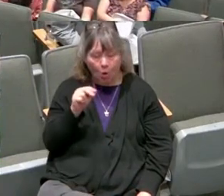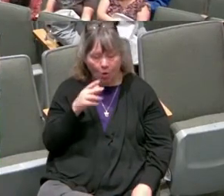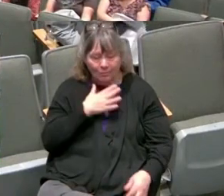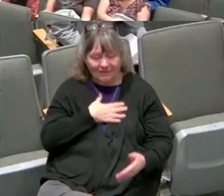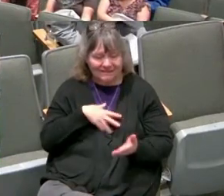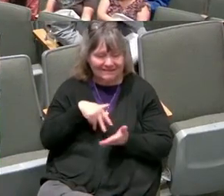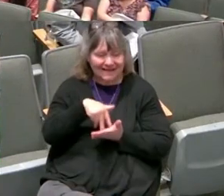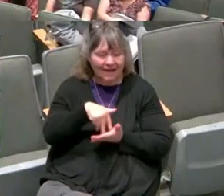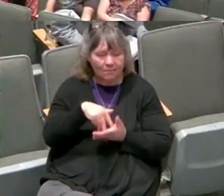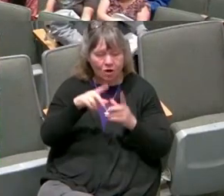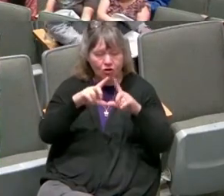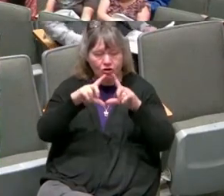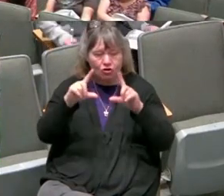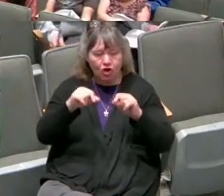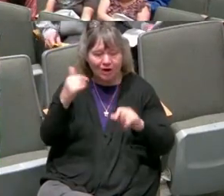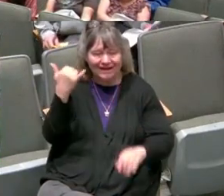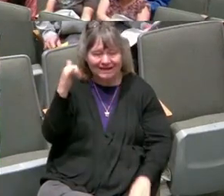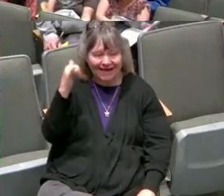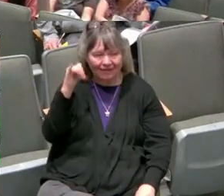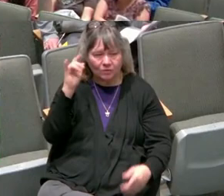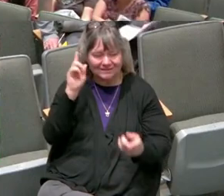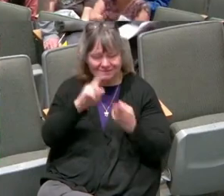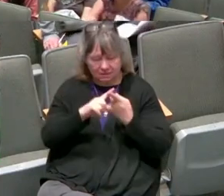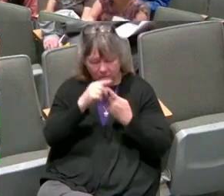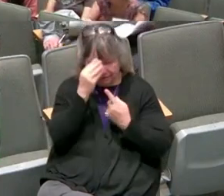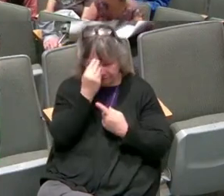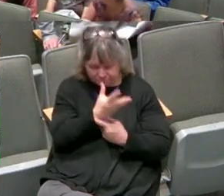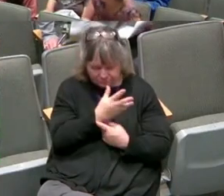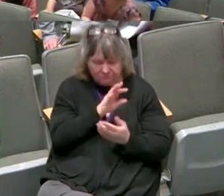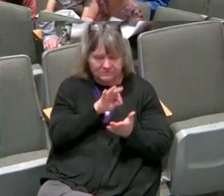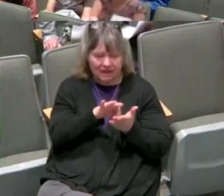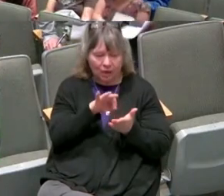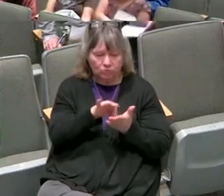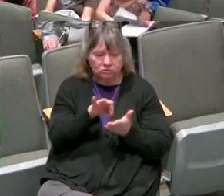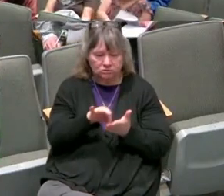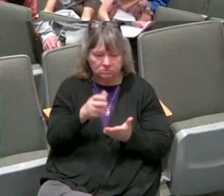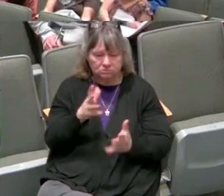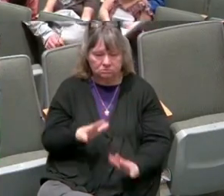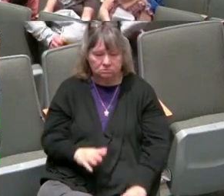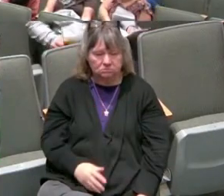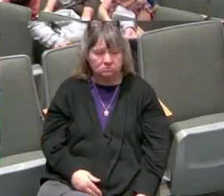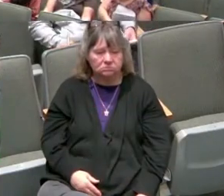please stand up and hold your card until we let you know you've been counted